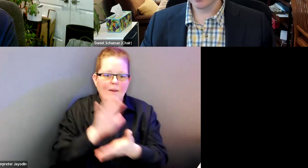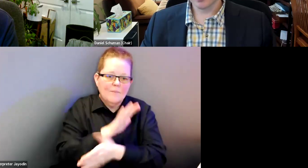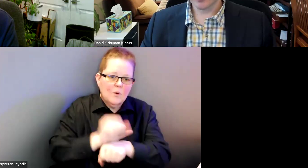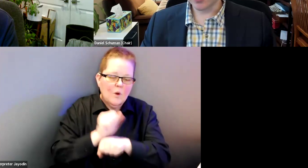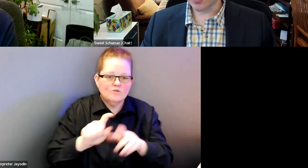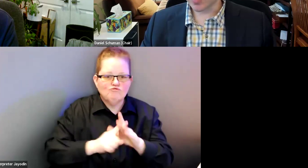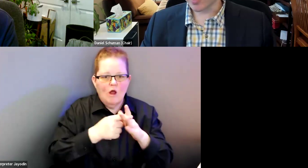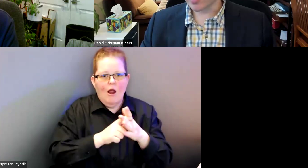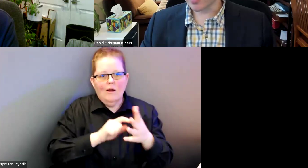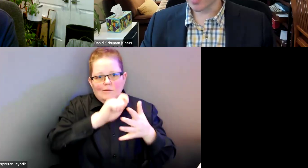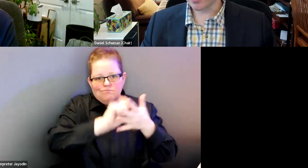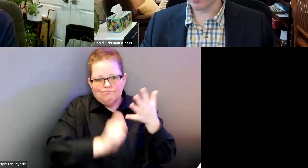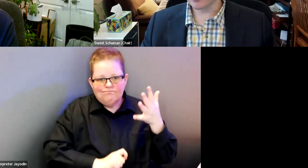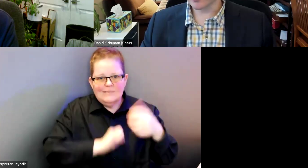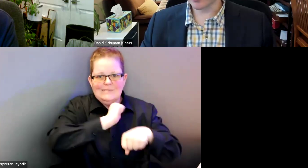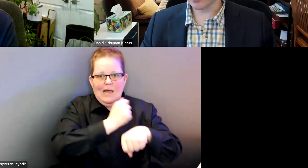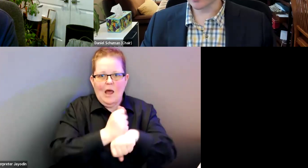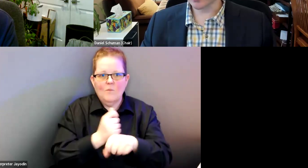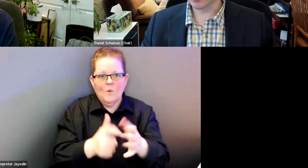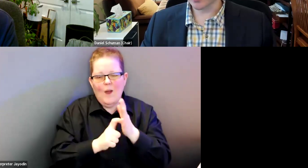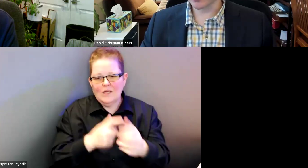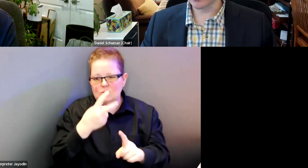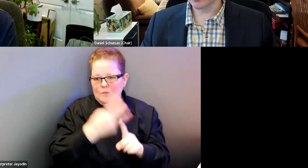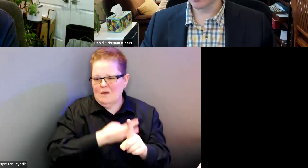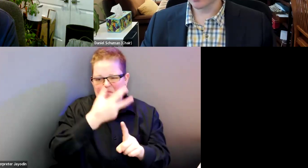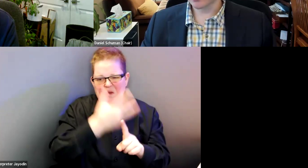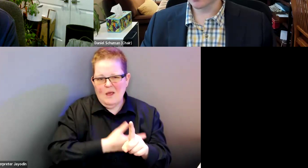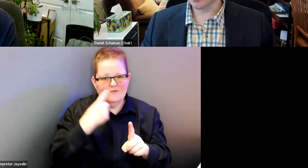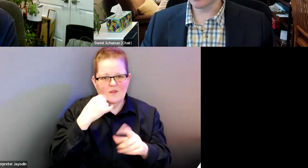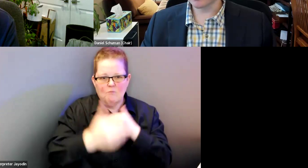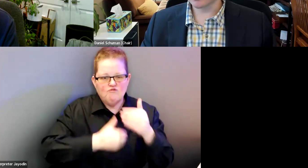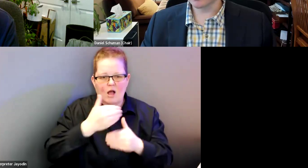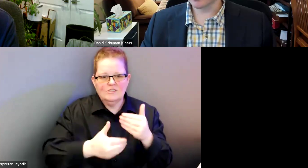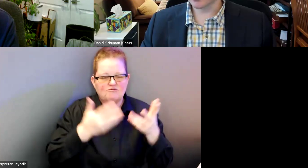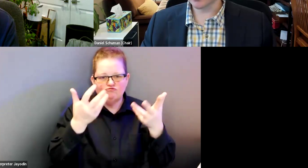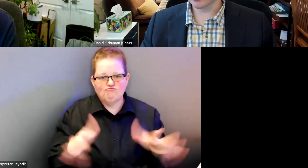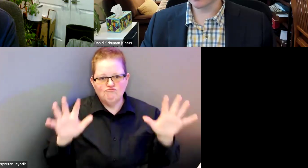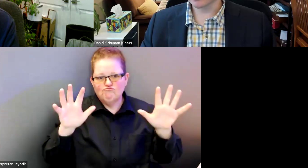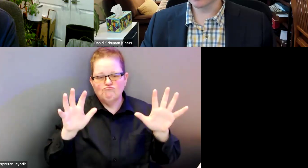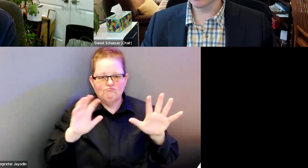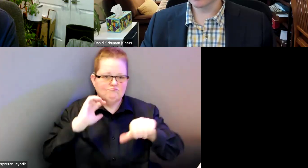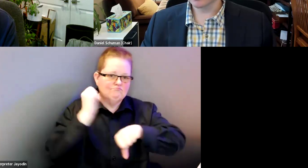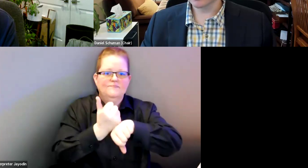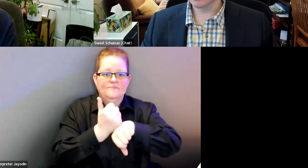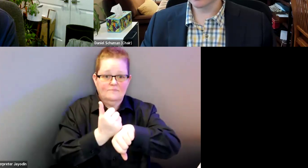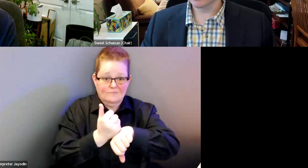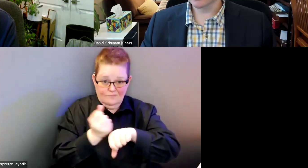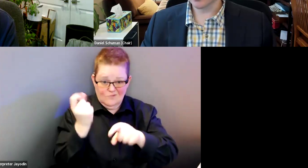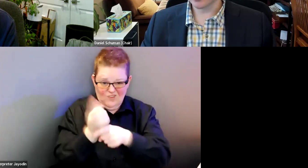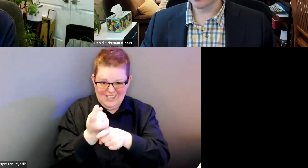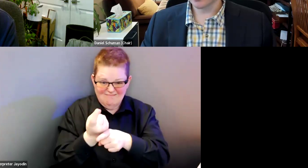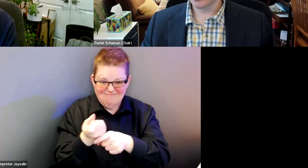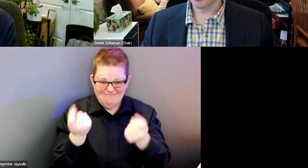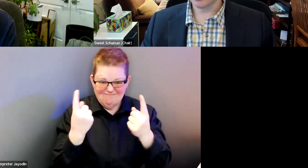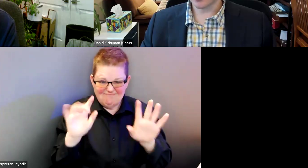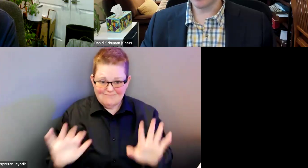take 2 to 3 months, I think, for that process to work its way through. Does that track?